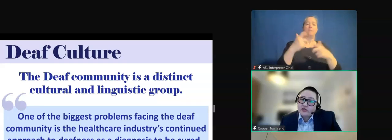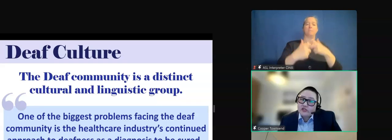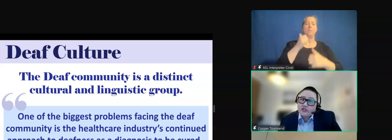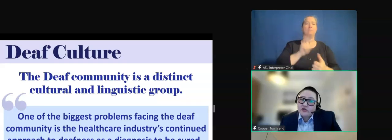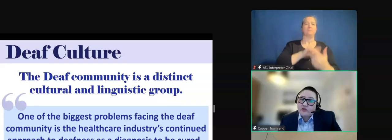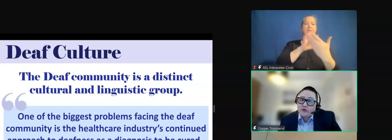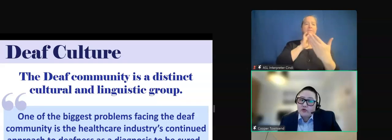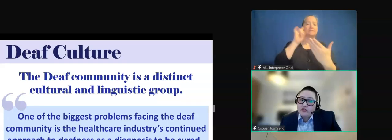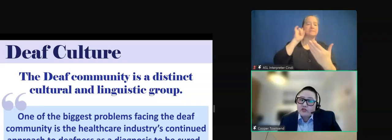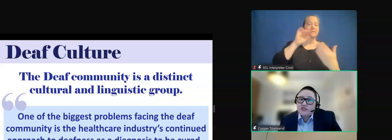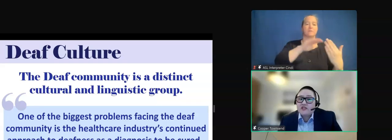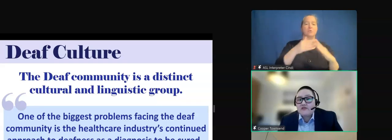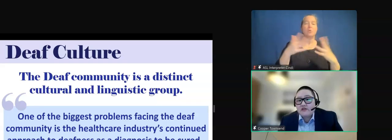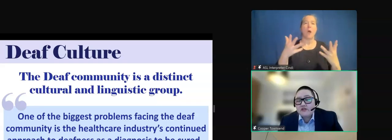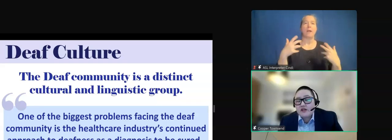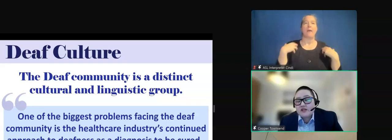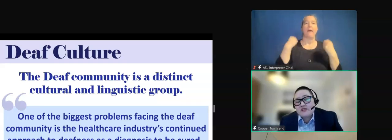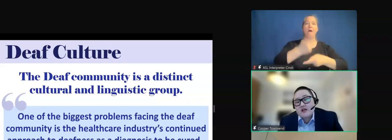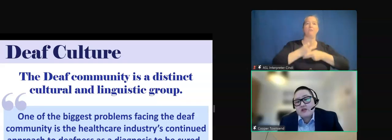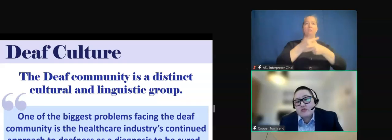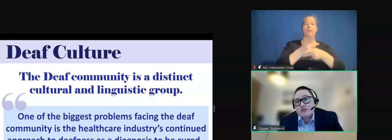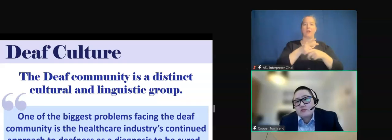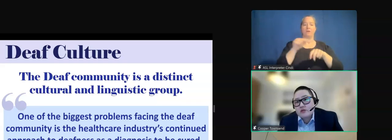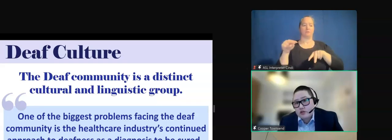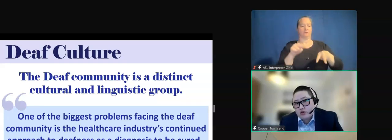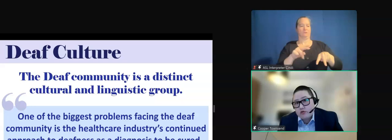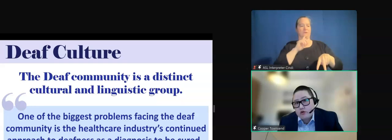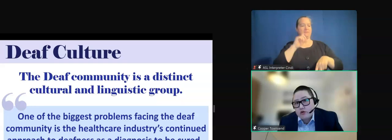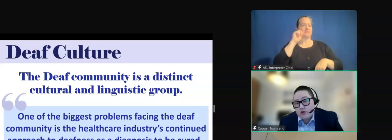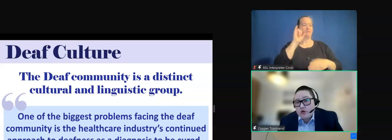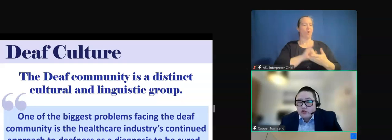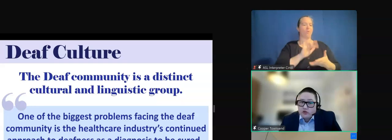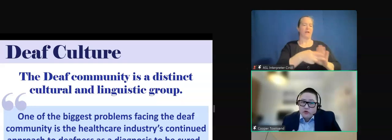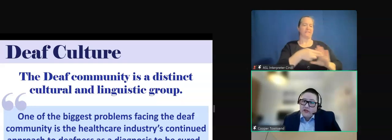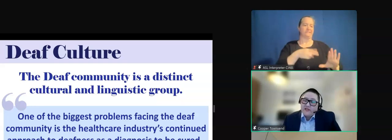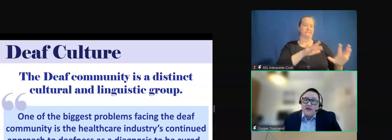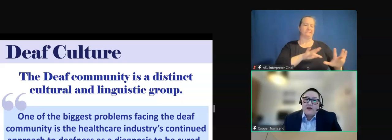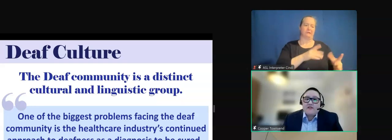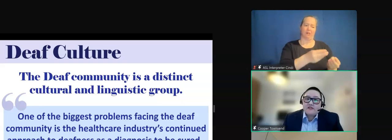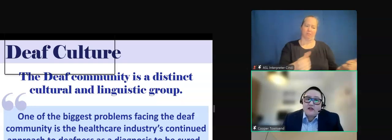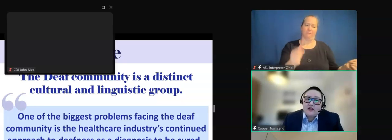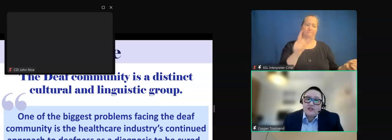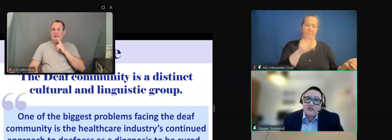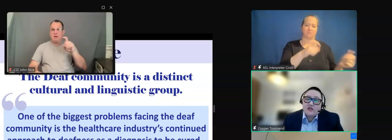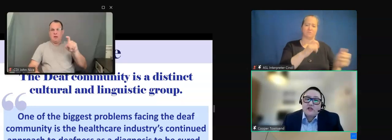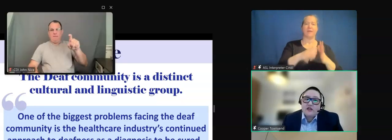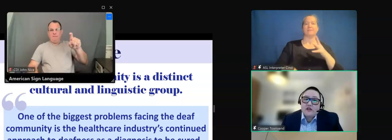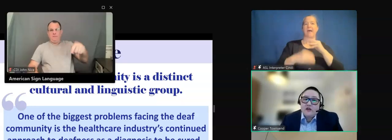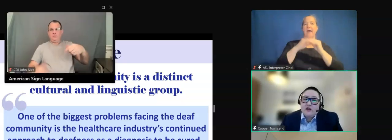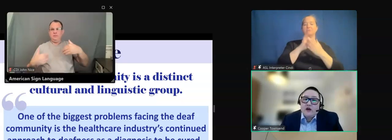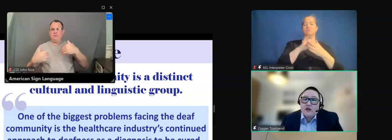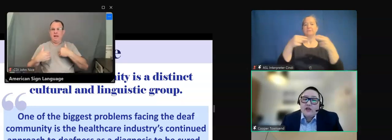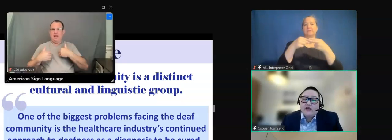industry's continued approach to deafness as the diagnosis to be cured. So that's added on this slide just to